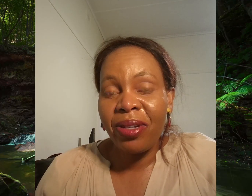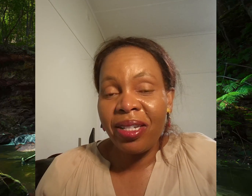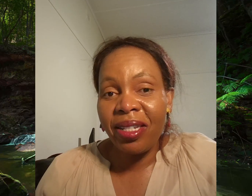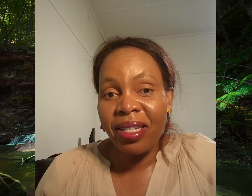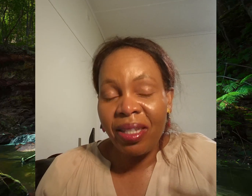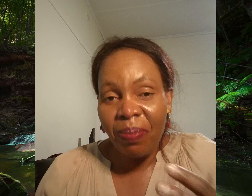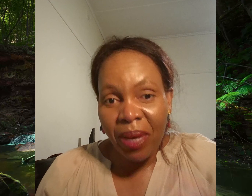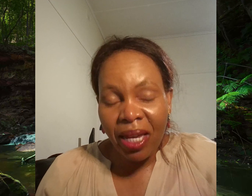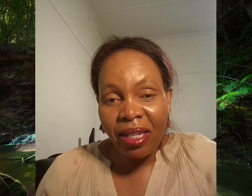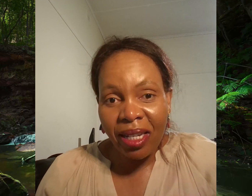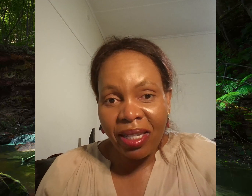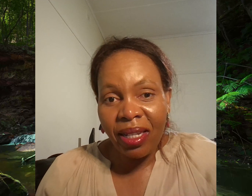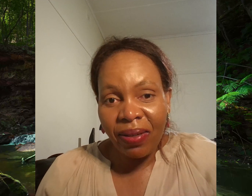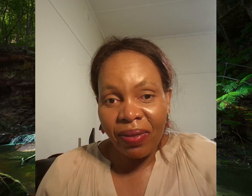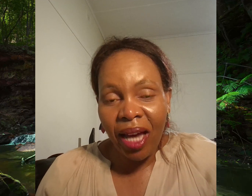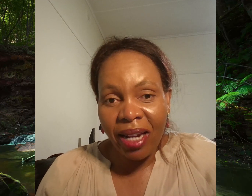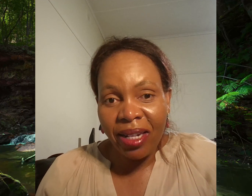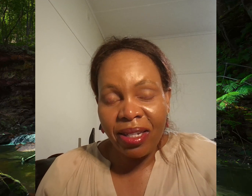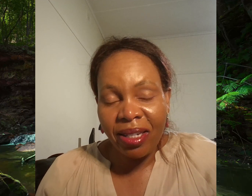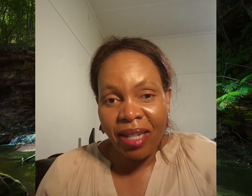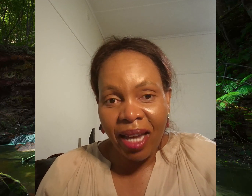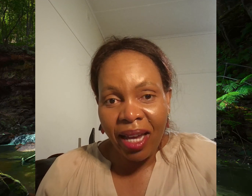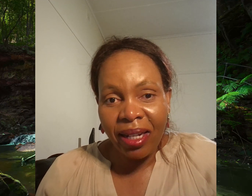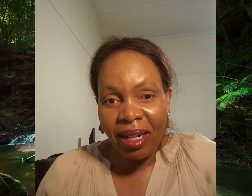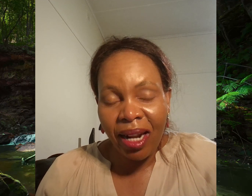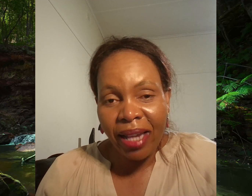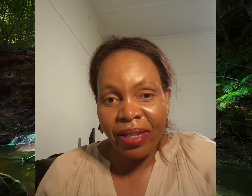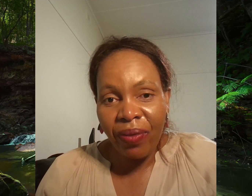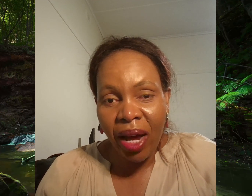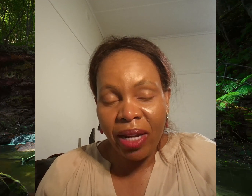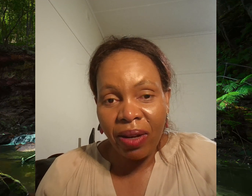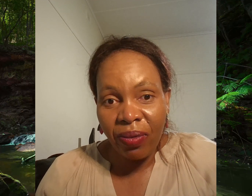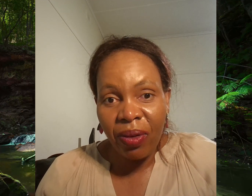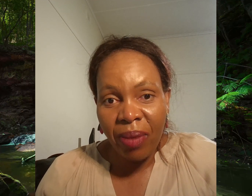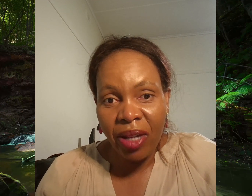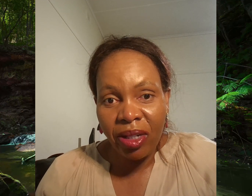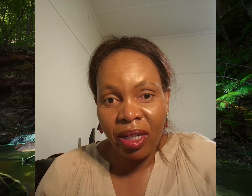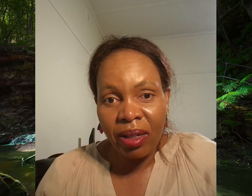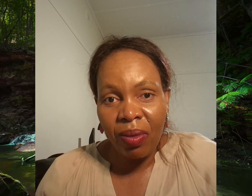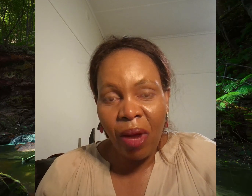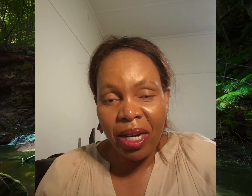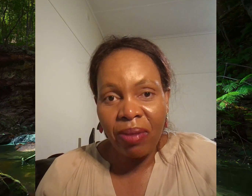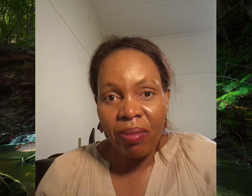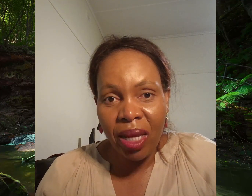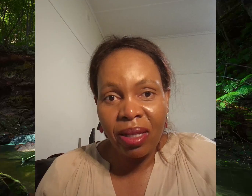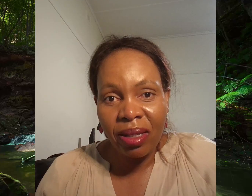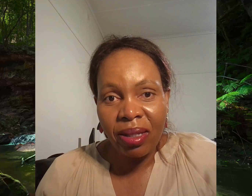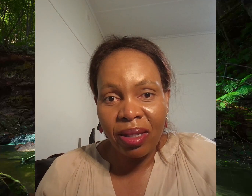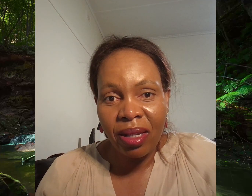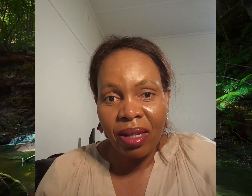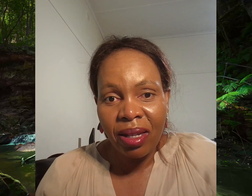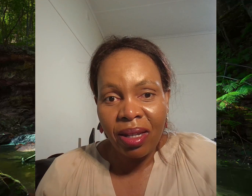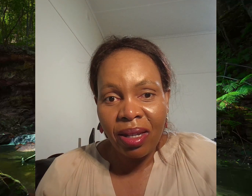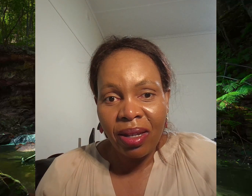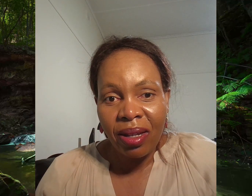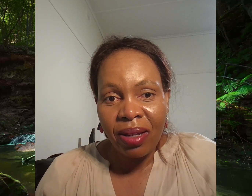person who Sibiya doesn't even understand classified information, what it